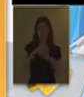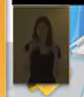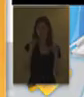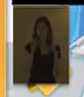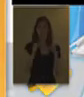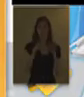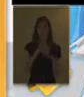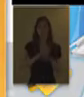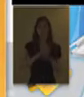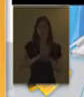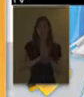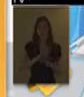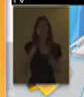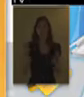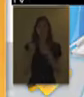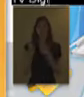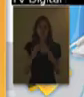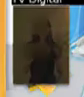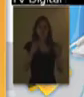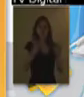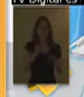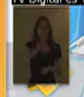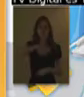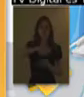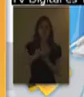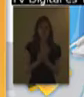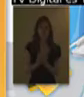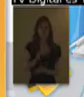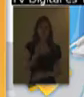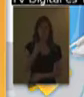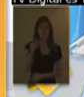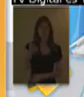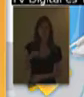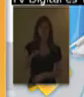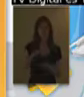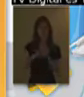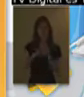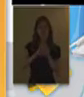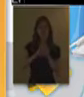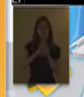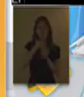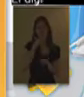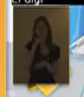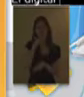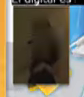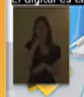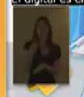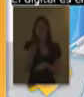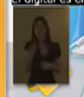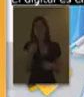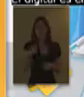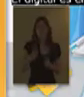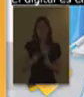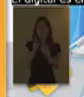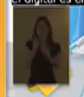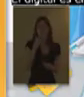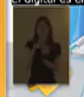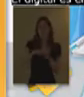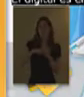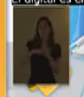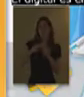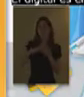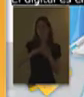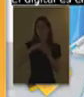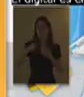digital television, this is television, everyone knows about that. Digital is the second name, which makes it more